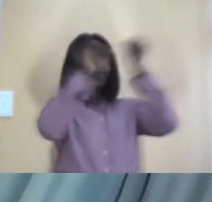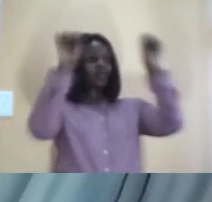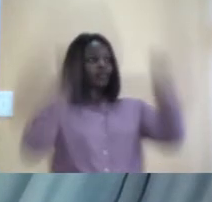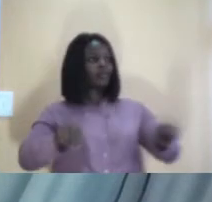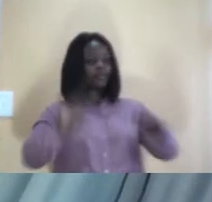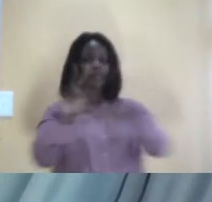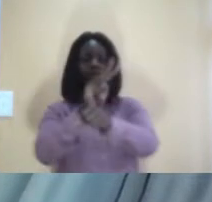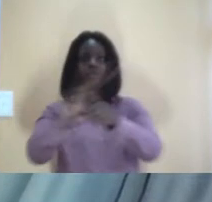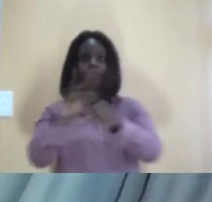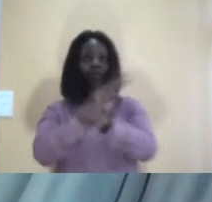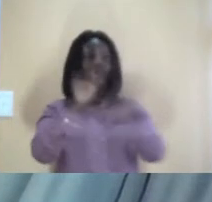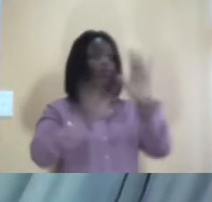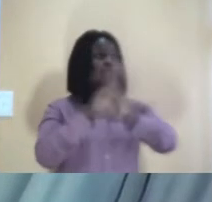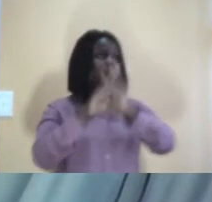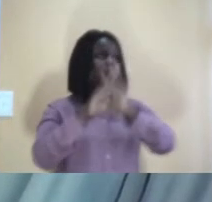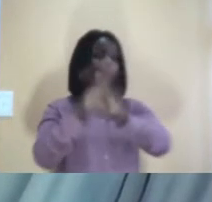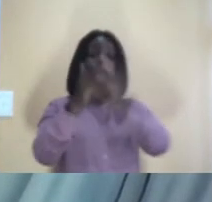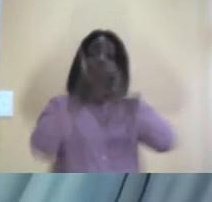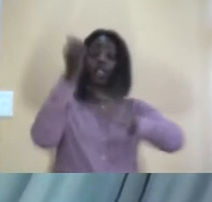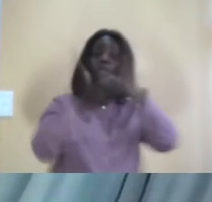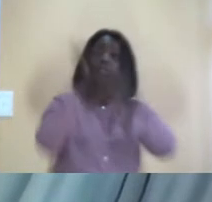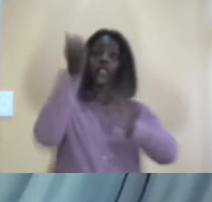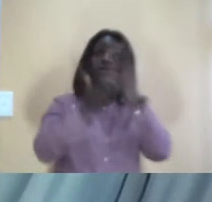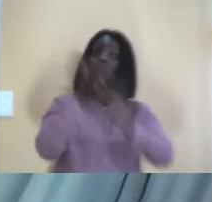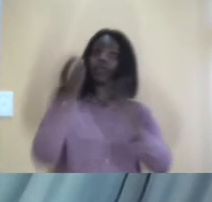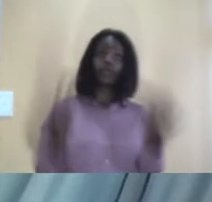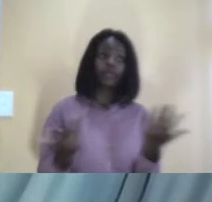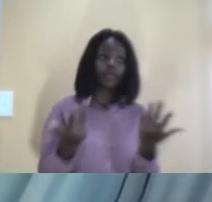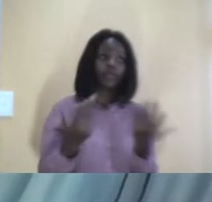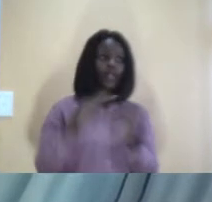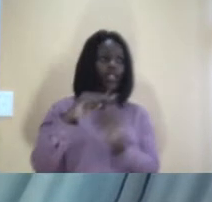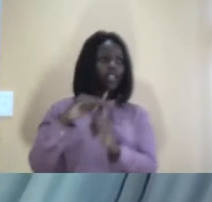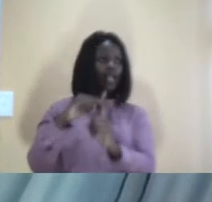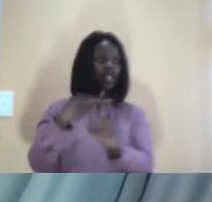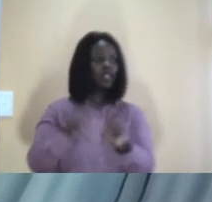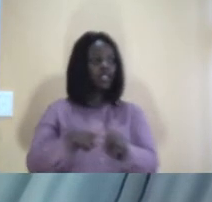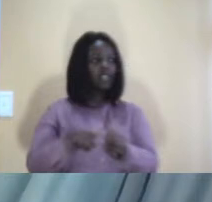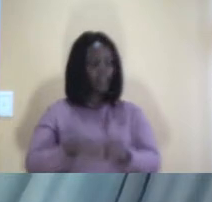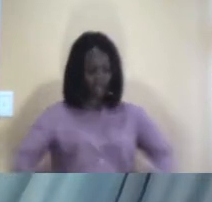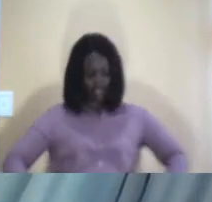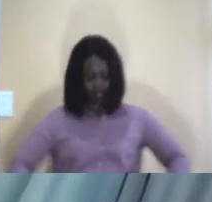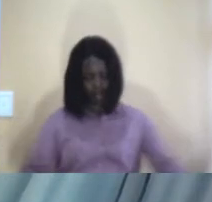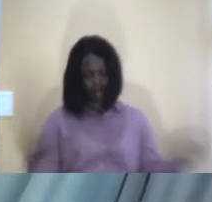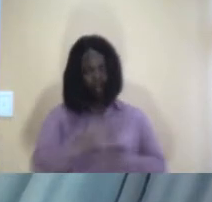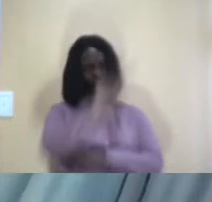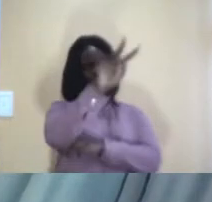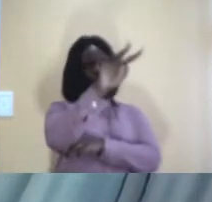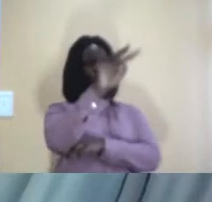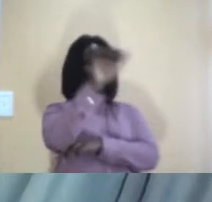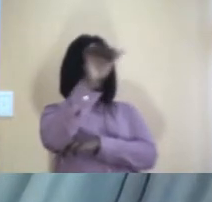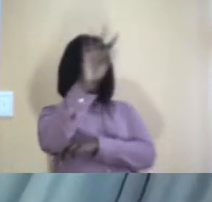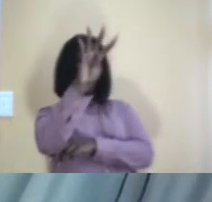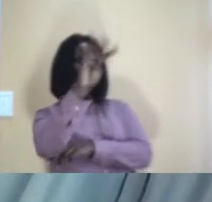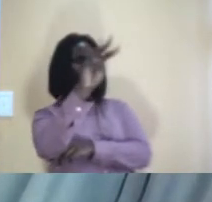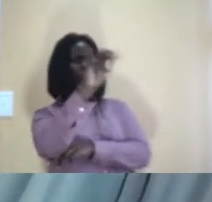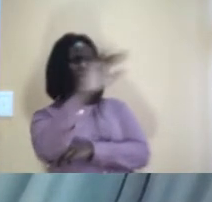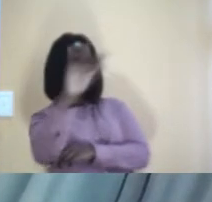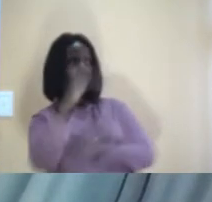monitor progress toward achieving targets, underspending of 264 million,